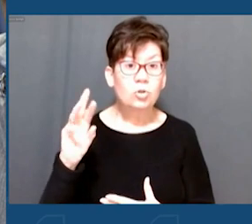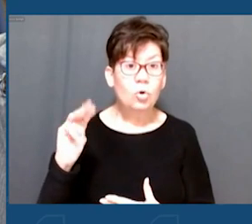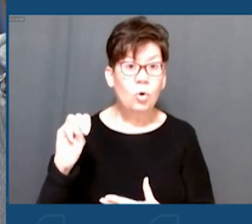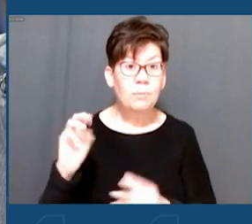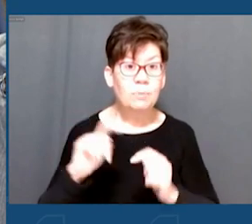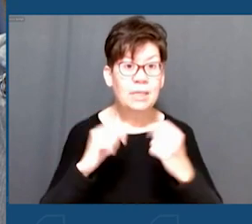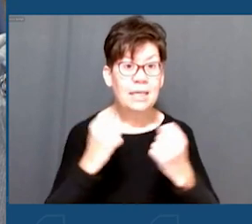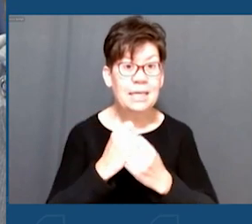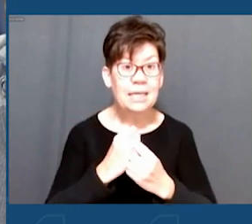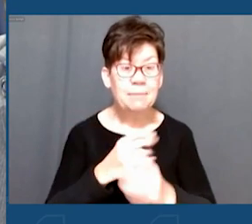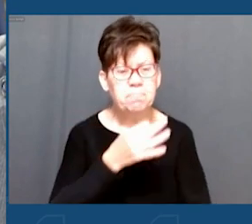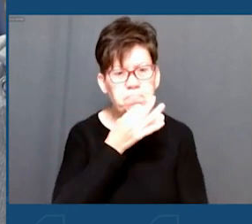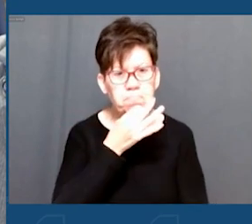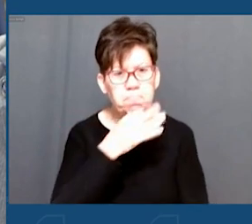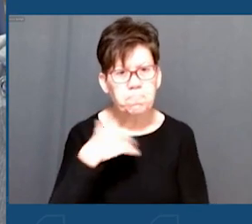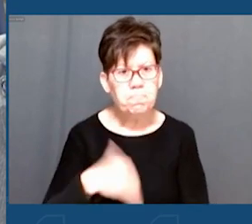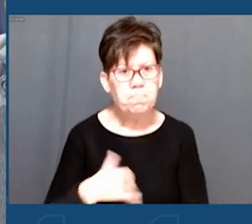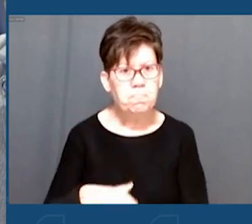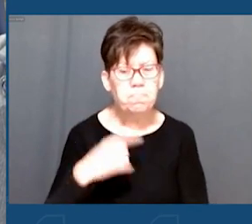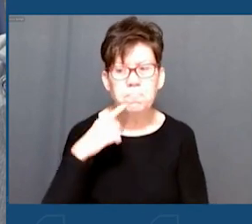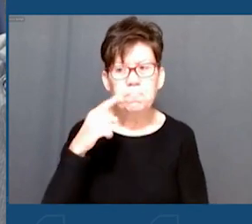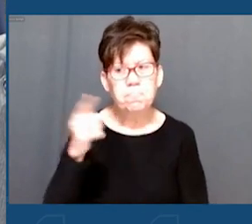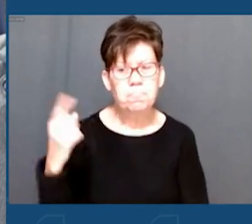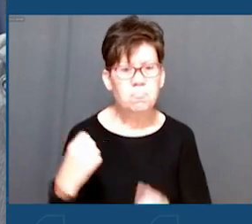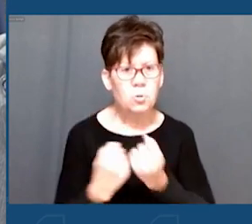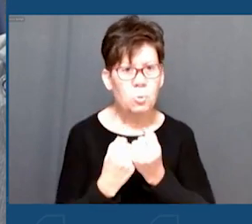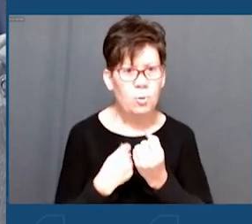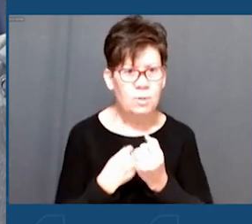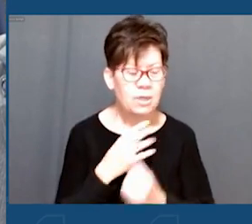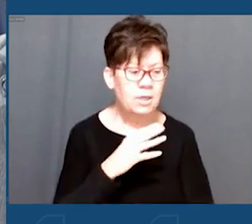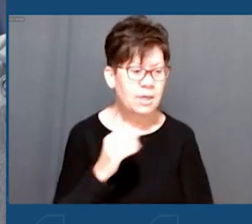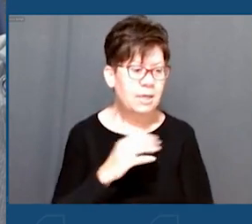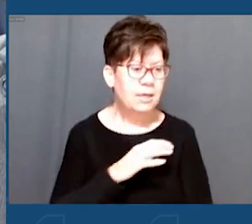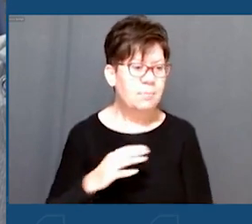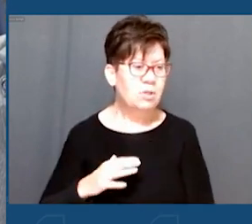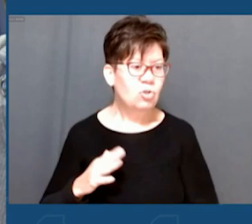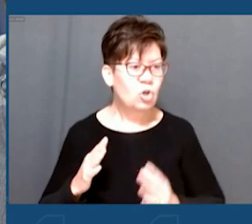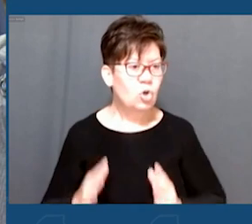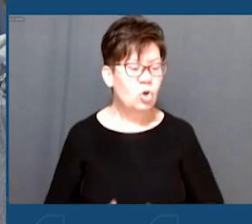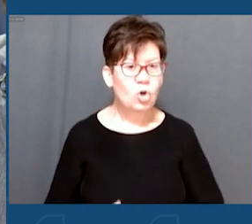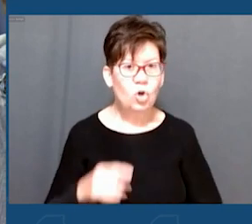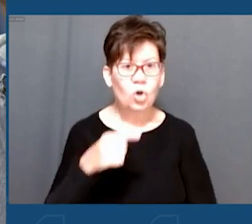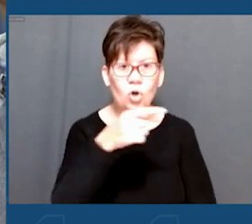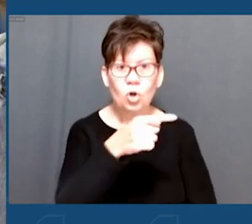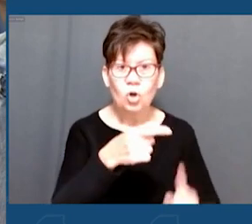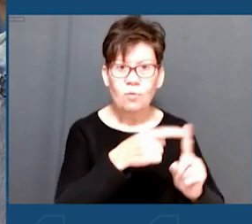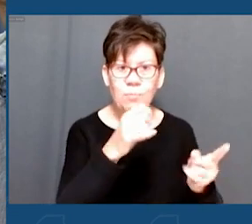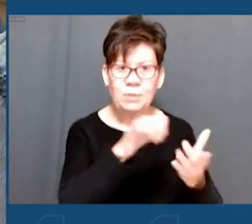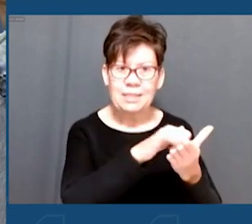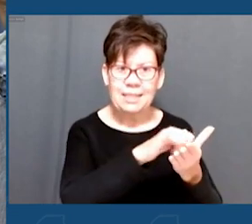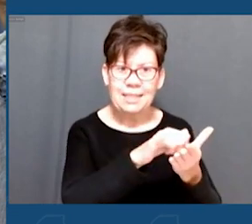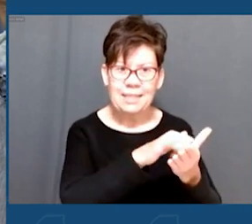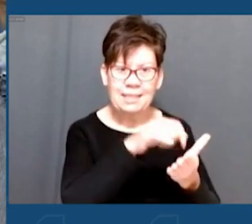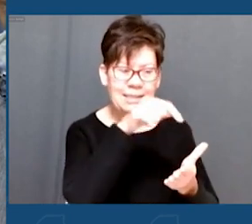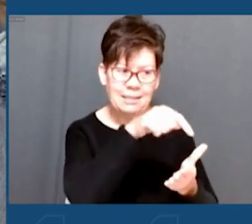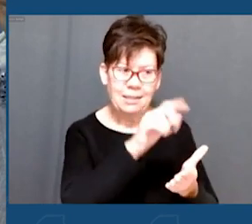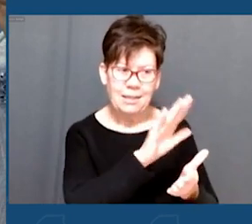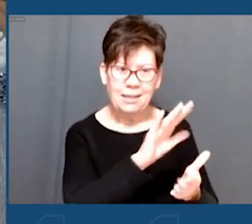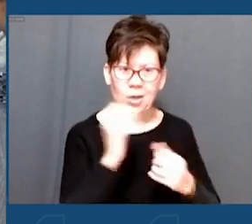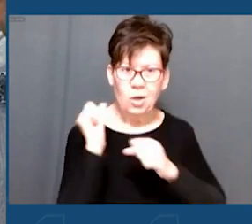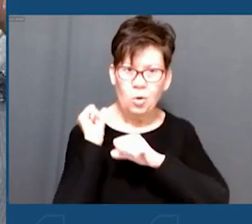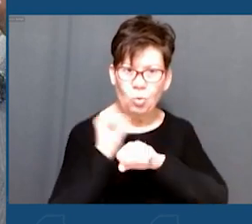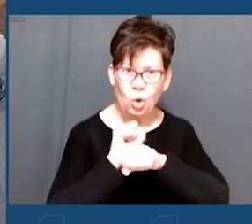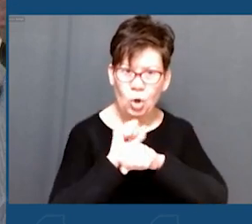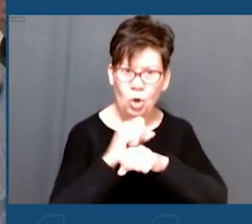that supports me, and I also want to thank Commissioner of OEM from the city for all the incredible work the city does. I've been in contact with